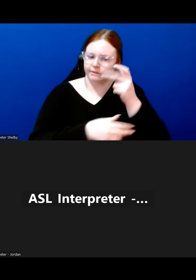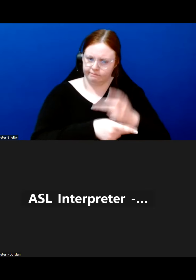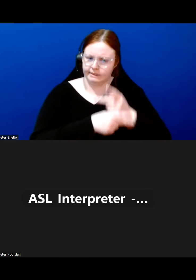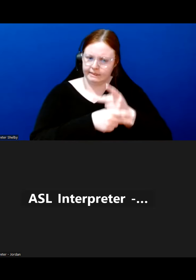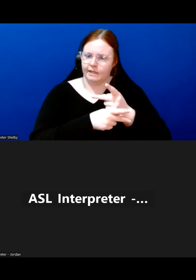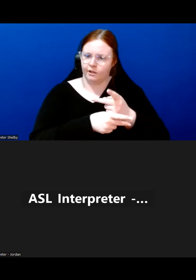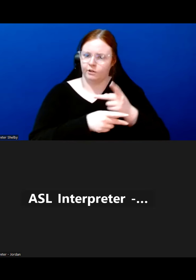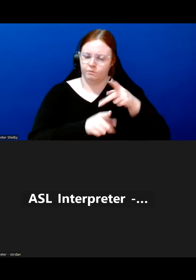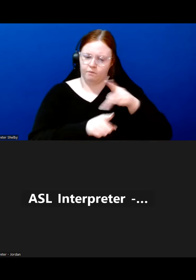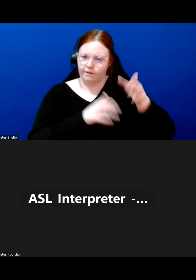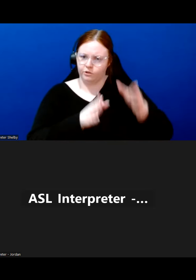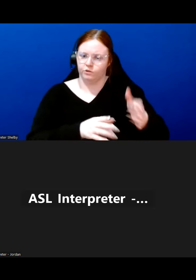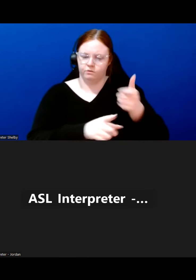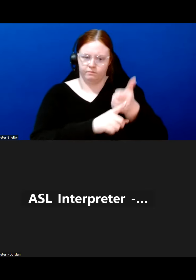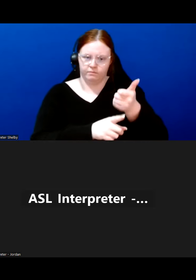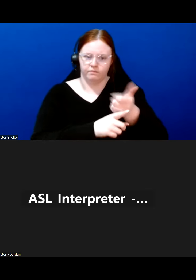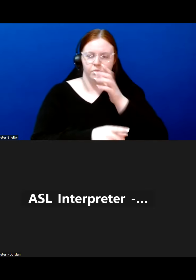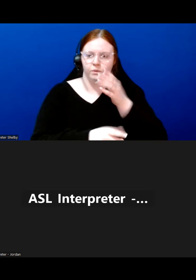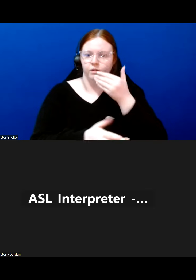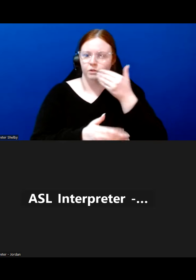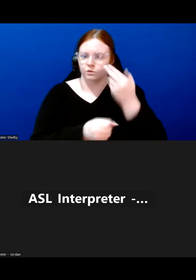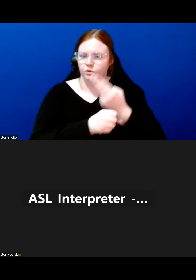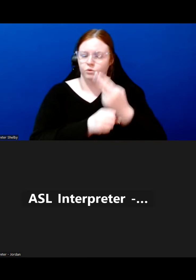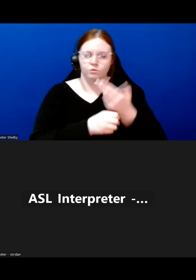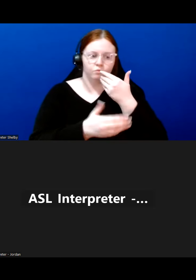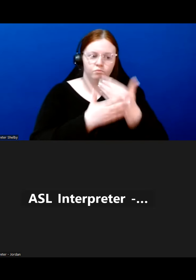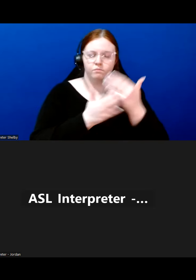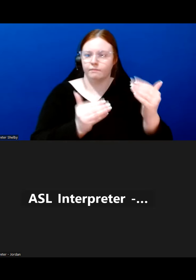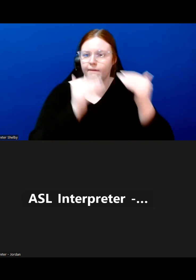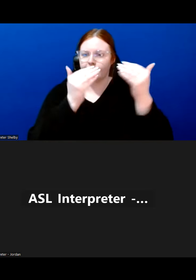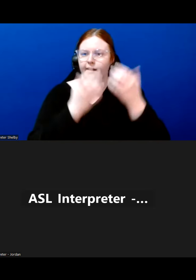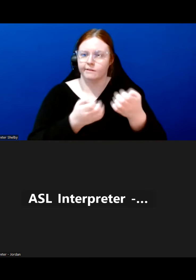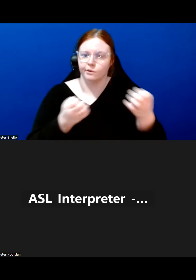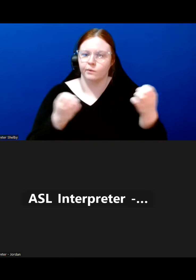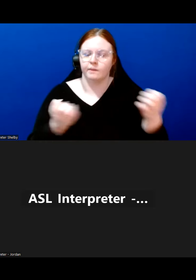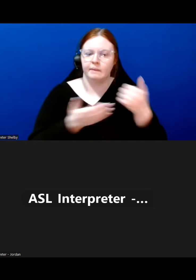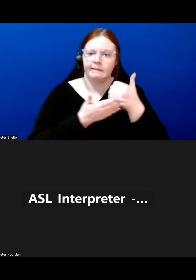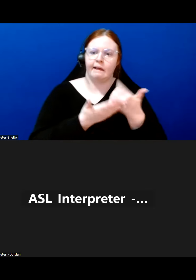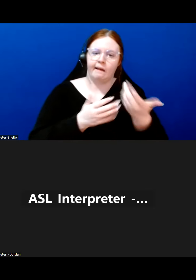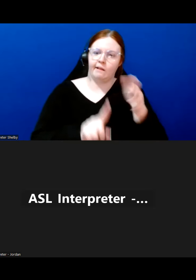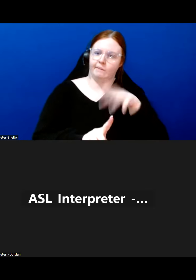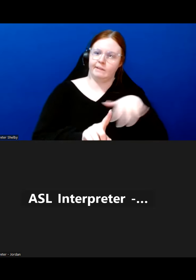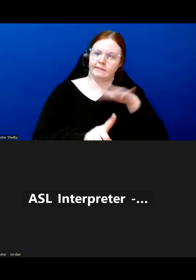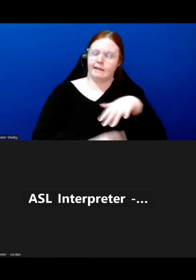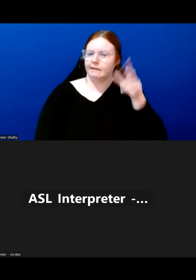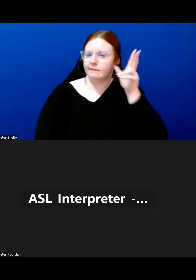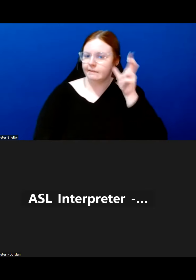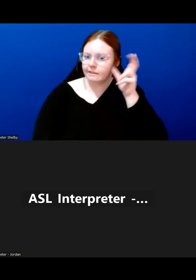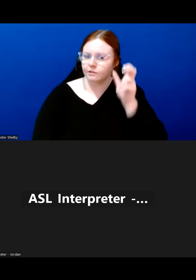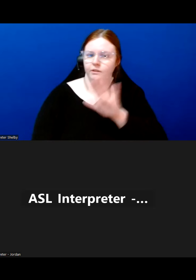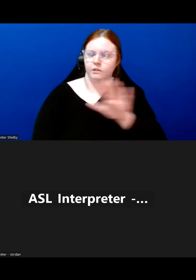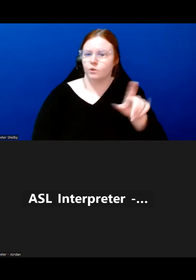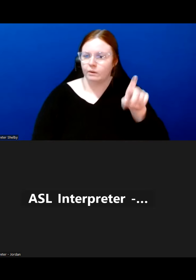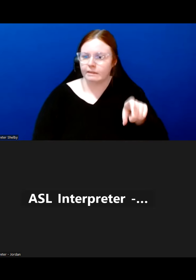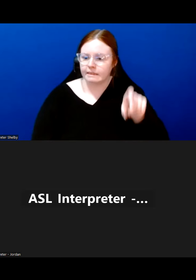use the advanced equipment that's available today to thoroughly assess your hearing and your needs,